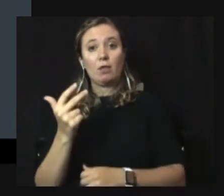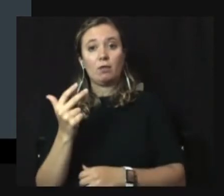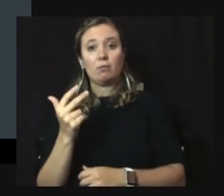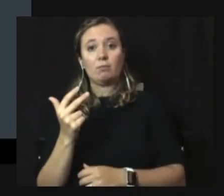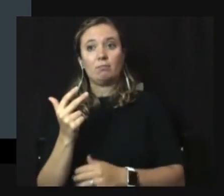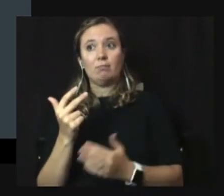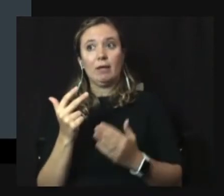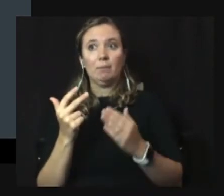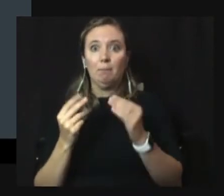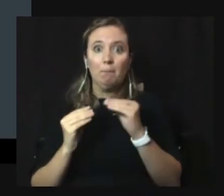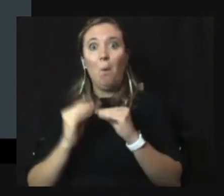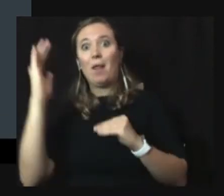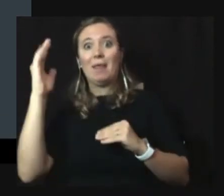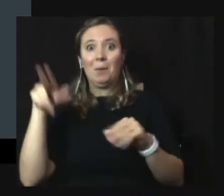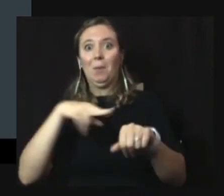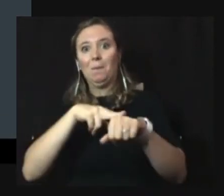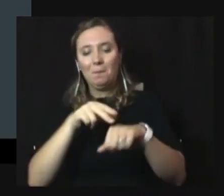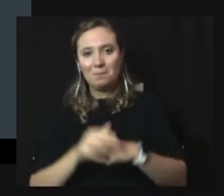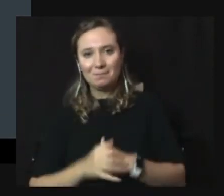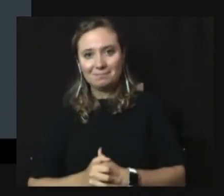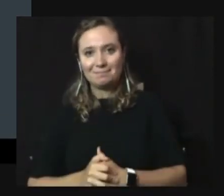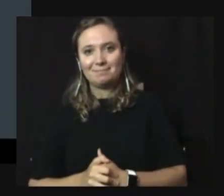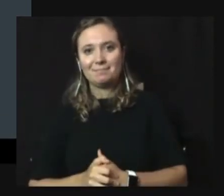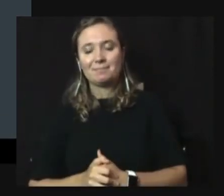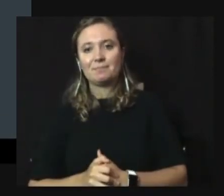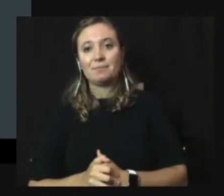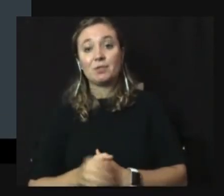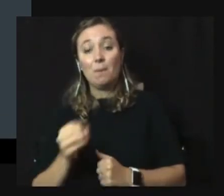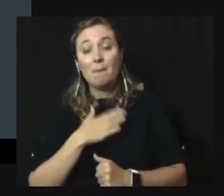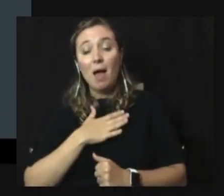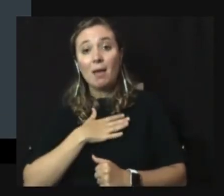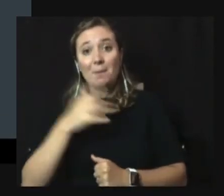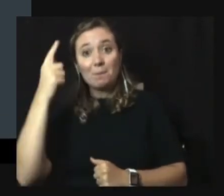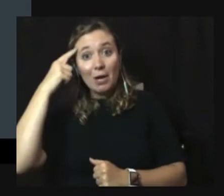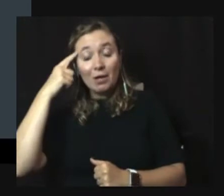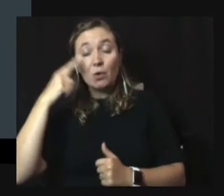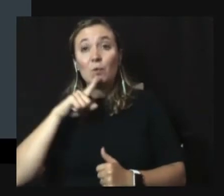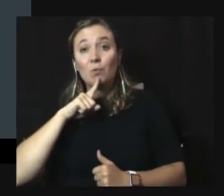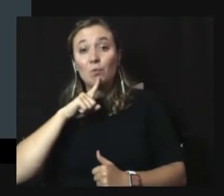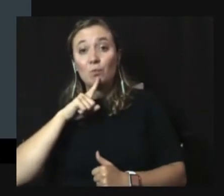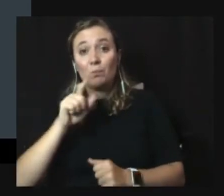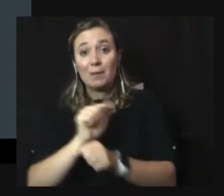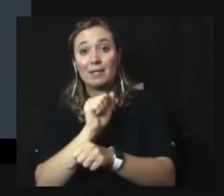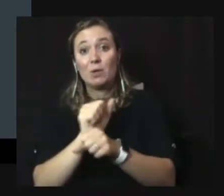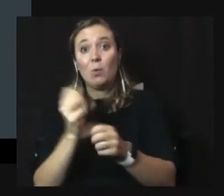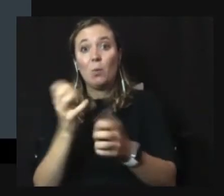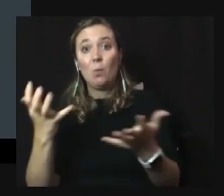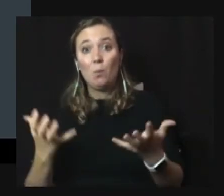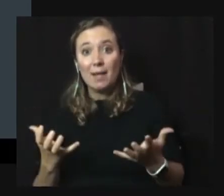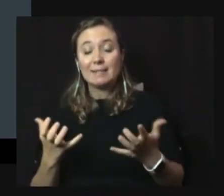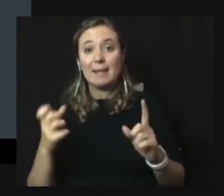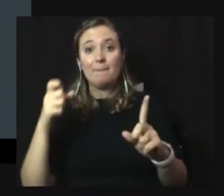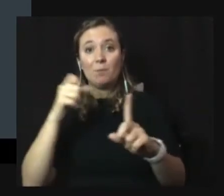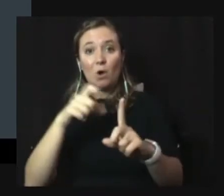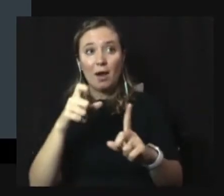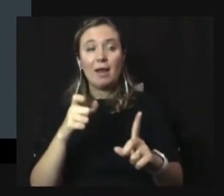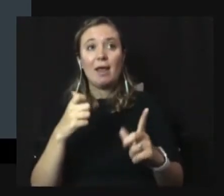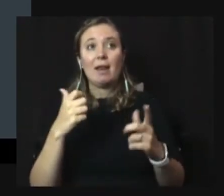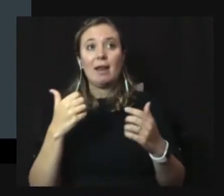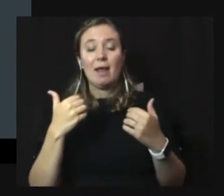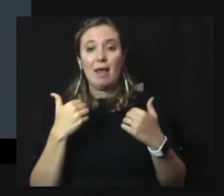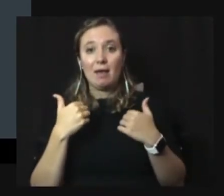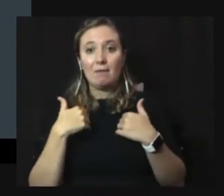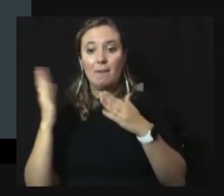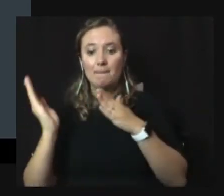like. So my brain really wants to have a prompt and find a pattern and give a